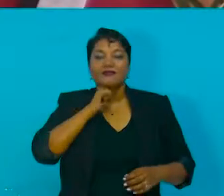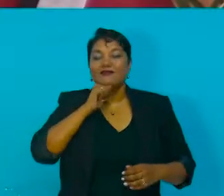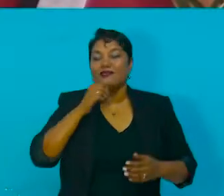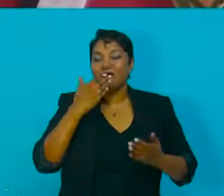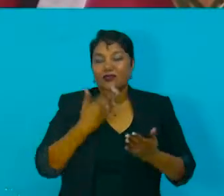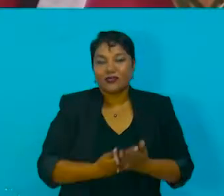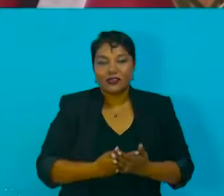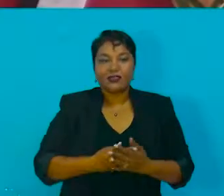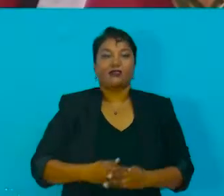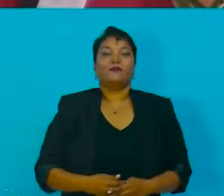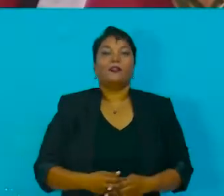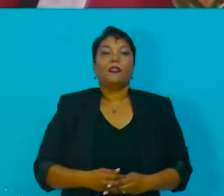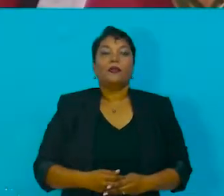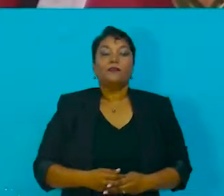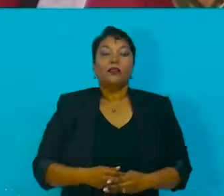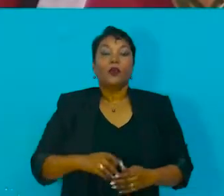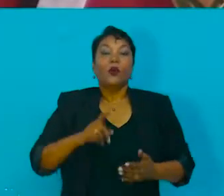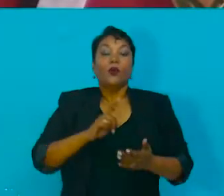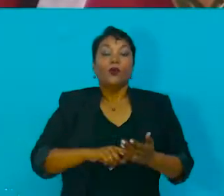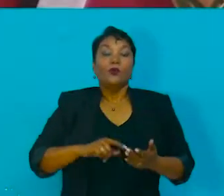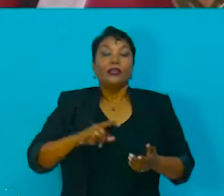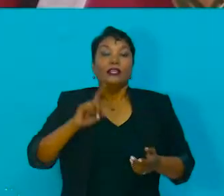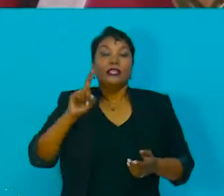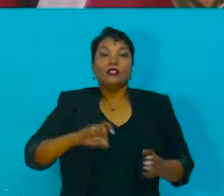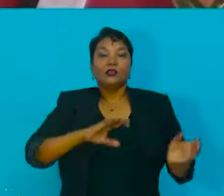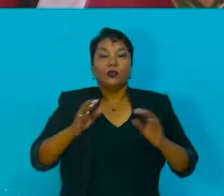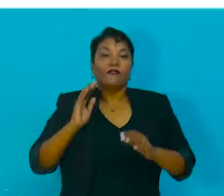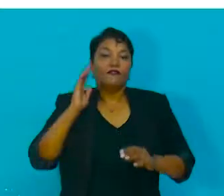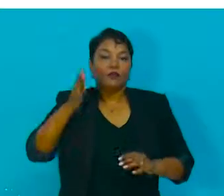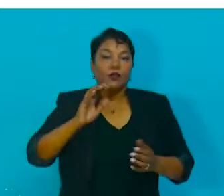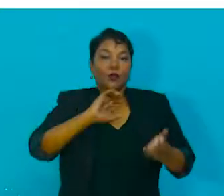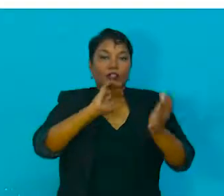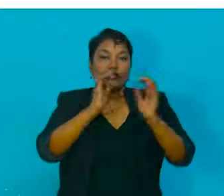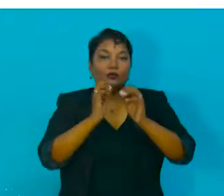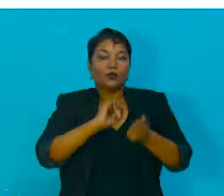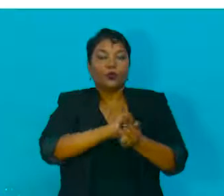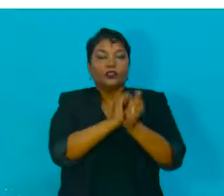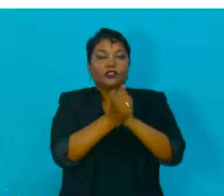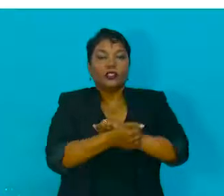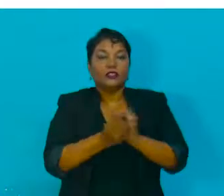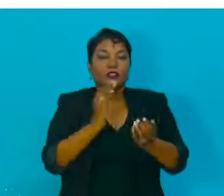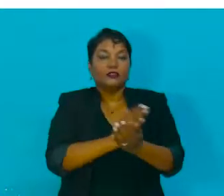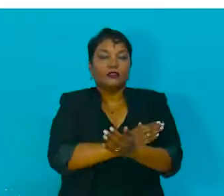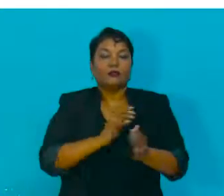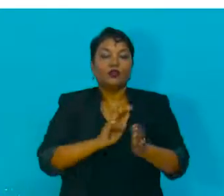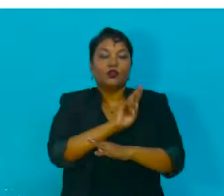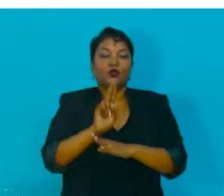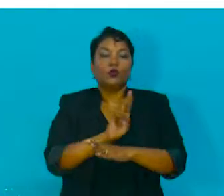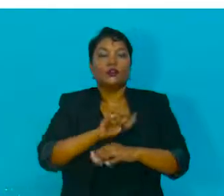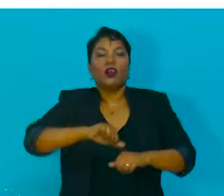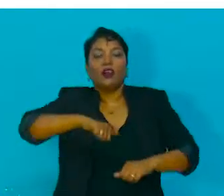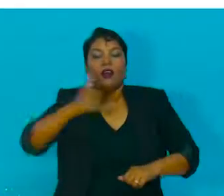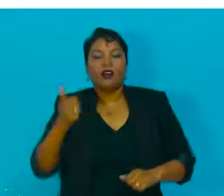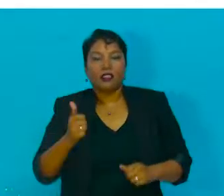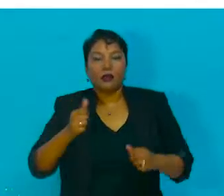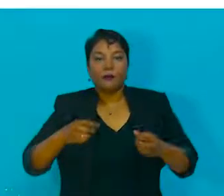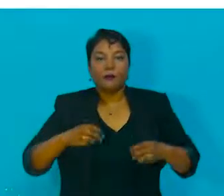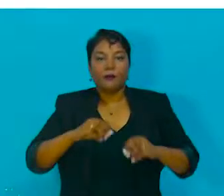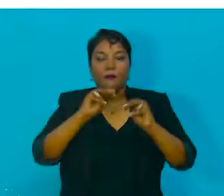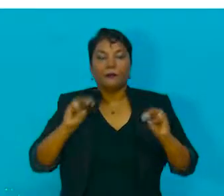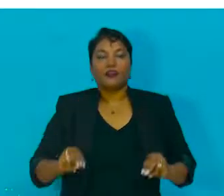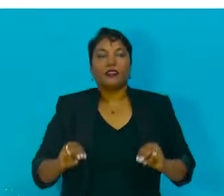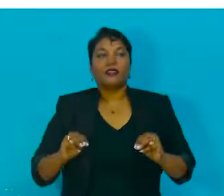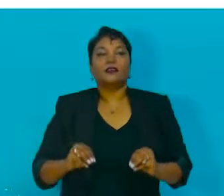atmosphere. Obviously, what you do with a combined cycle is you recover some of that energy from that wasted energy, and you run